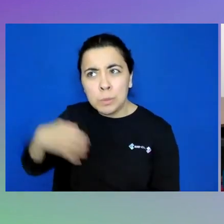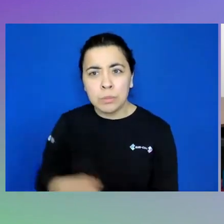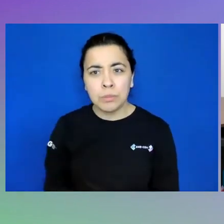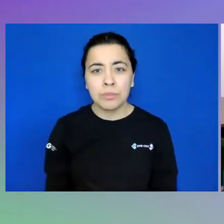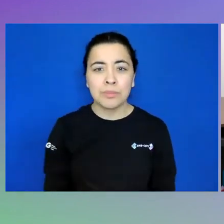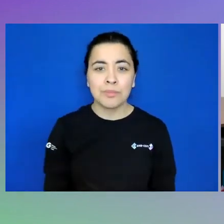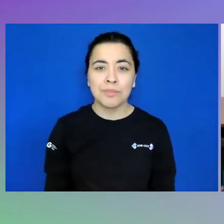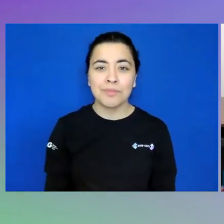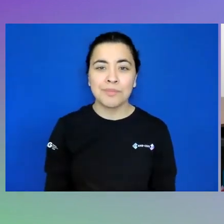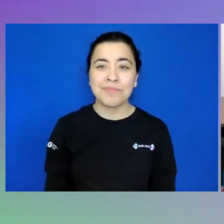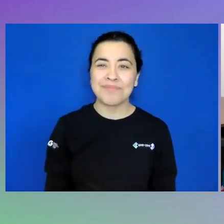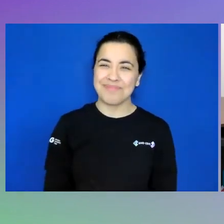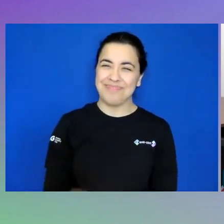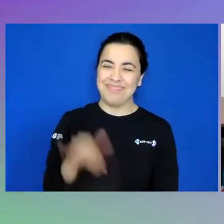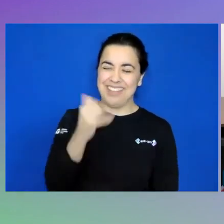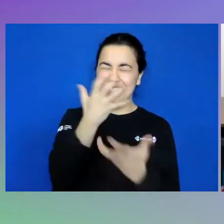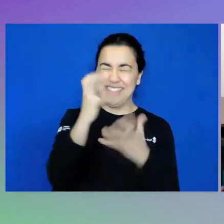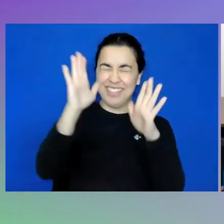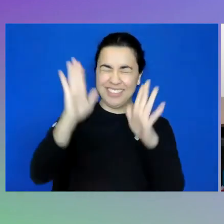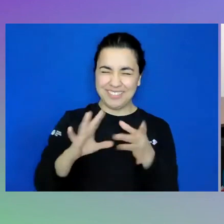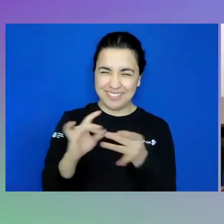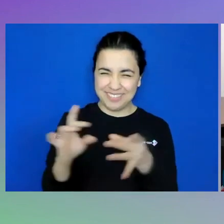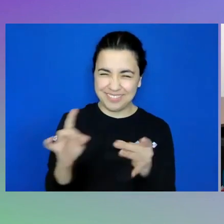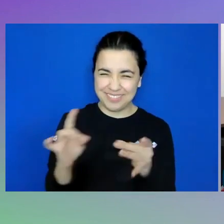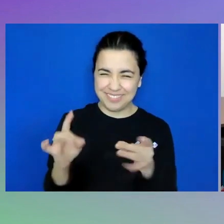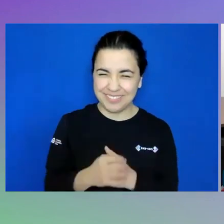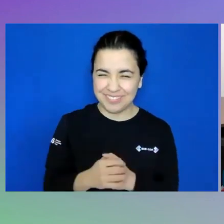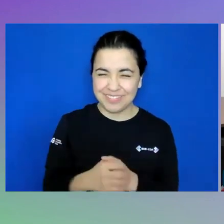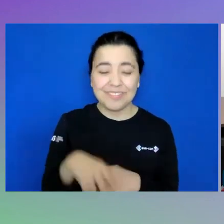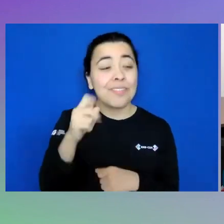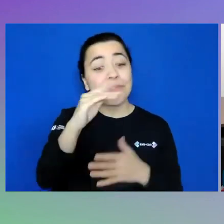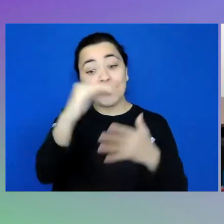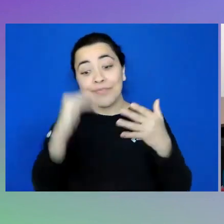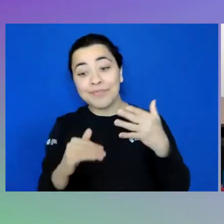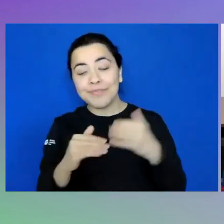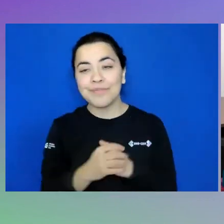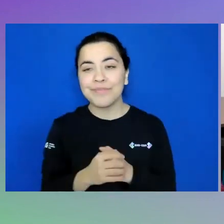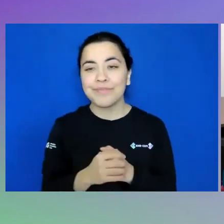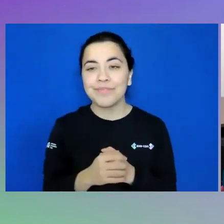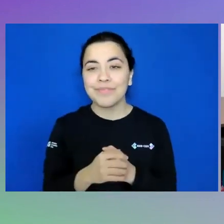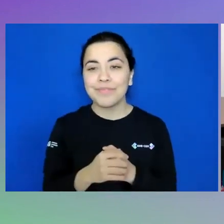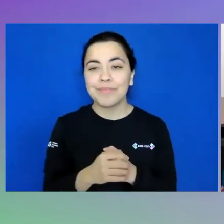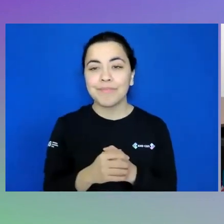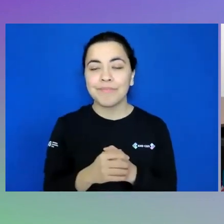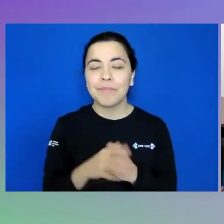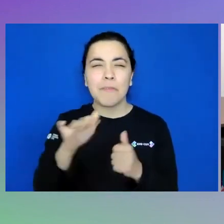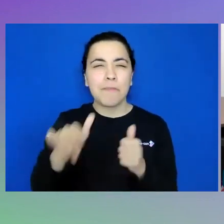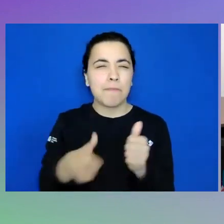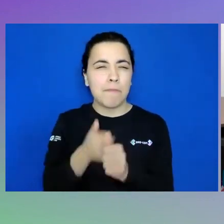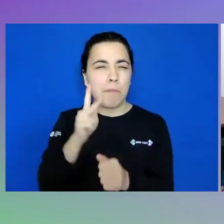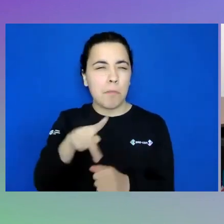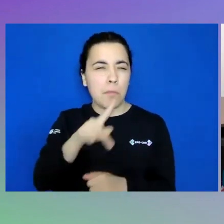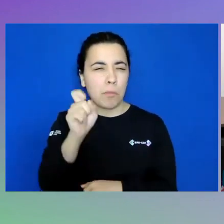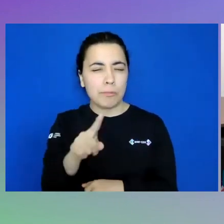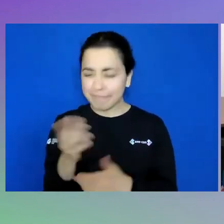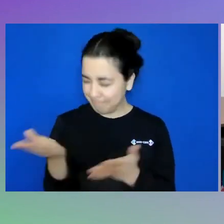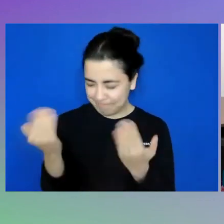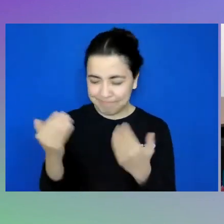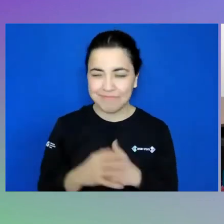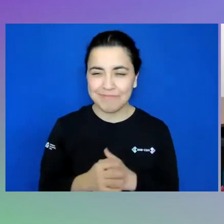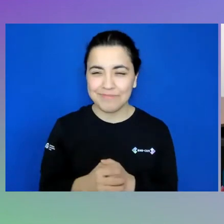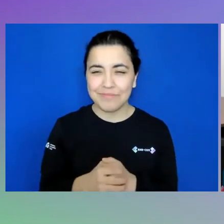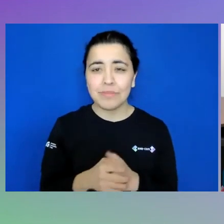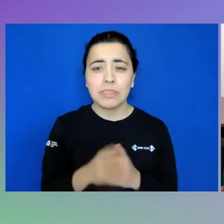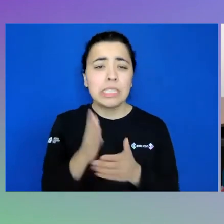Hey, that's incredible. I love I, it. I want to give you Um, this question, if I may. Let's yes, just please. follow that up. So,